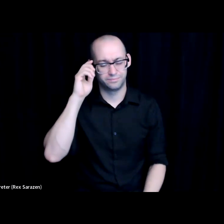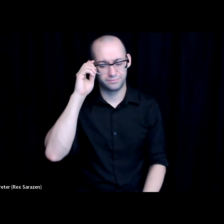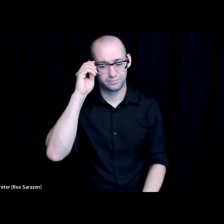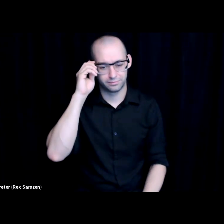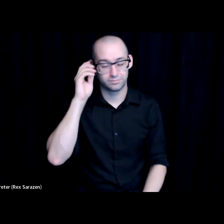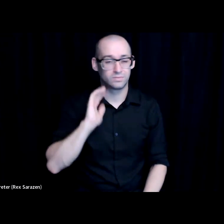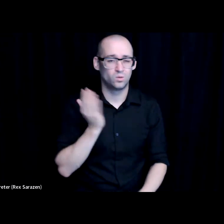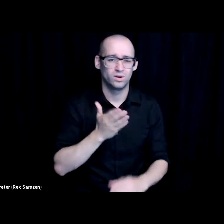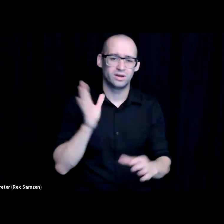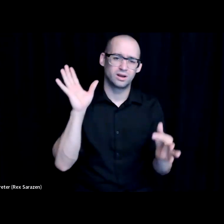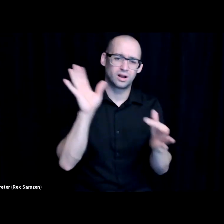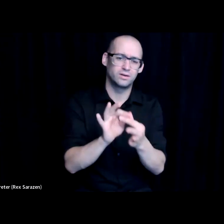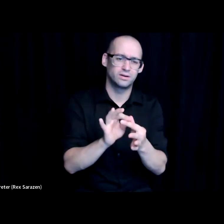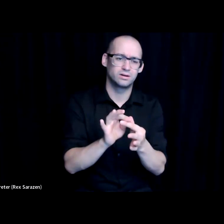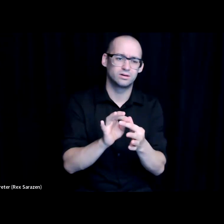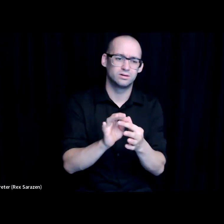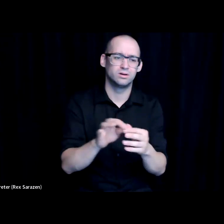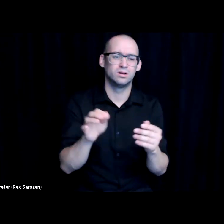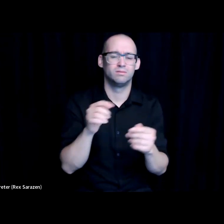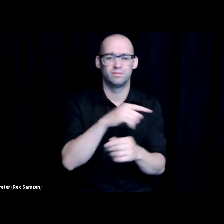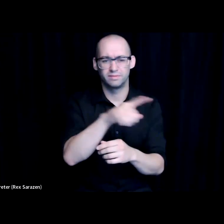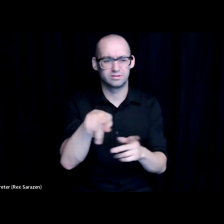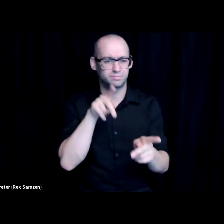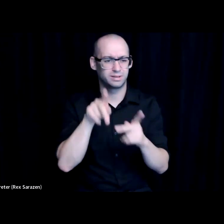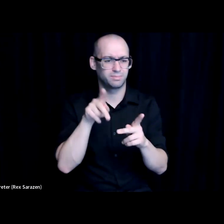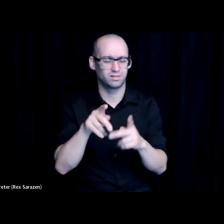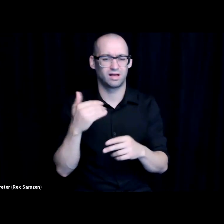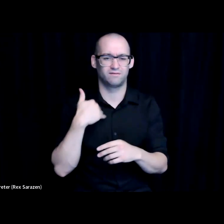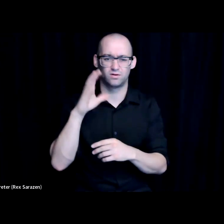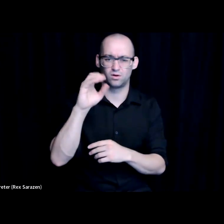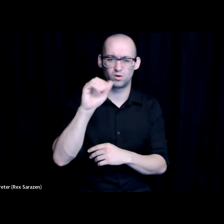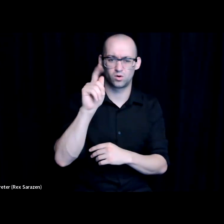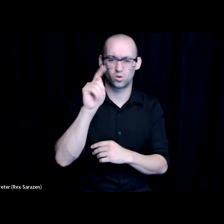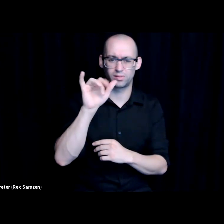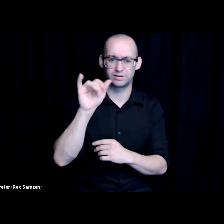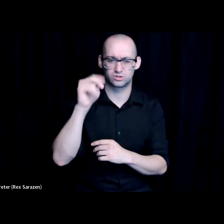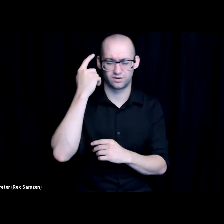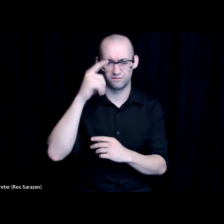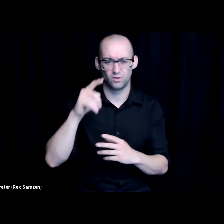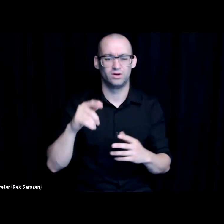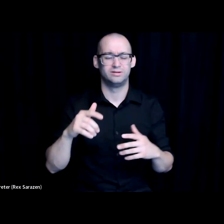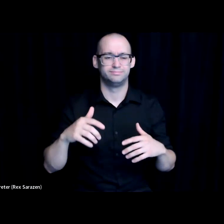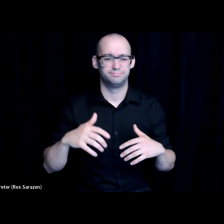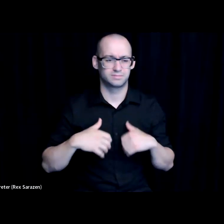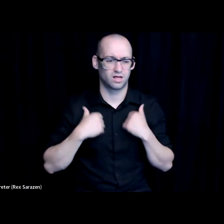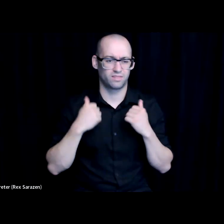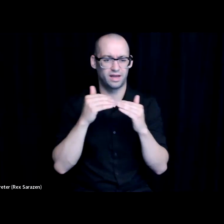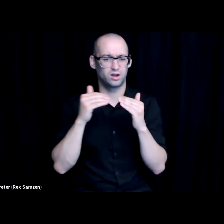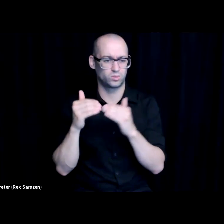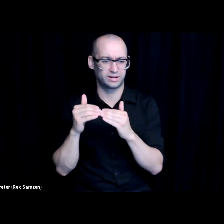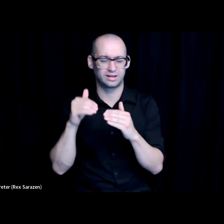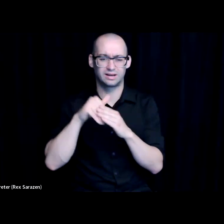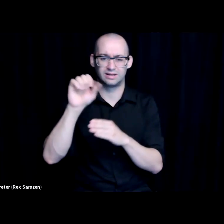and put together a coalition, and the Coalition for Digital Health Equity in the San Joaquin Valley was